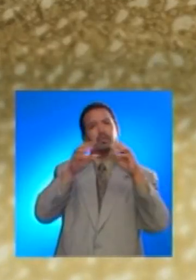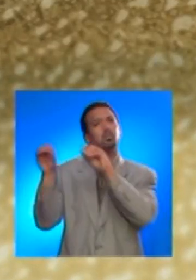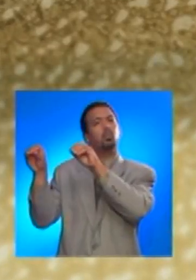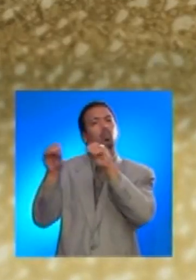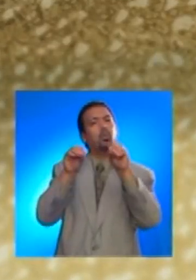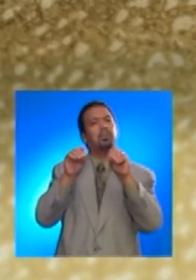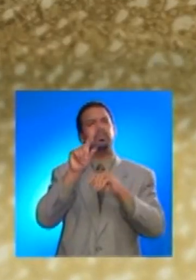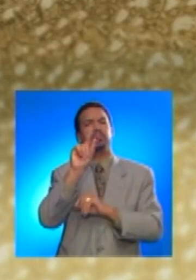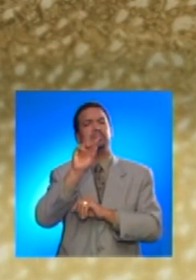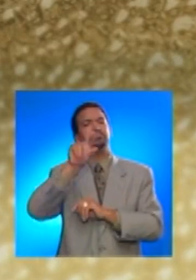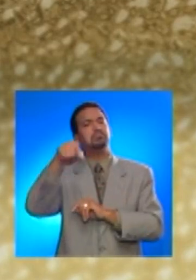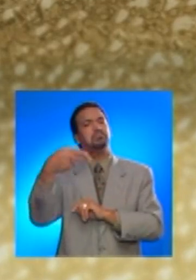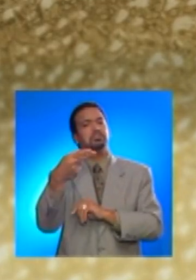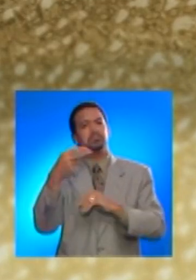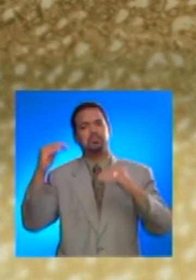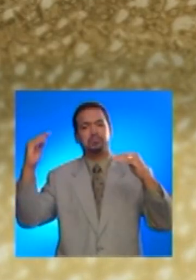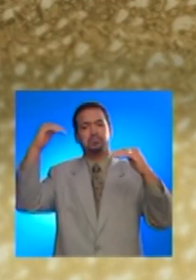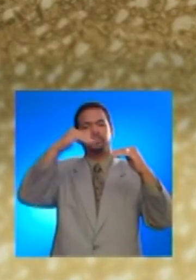miles per hour.